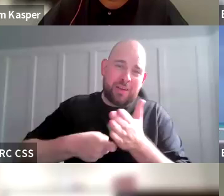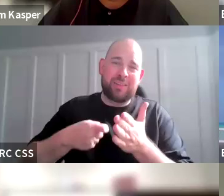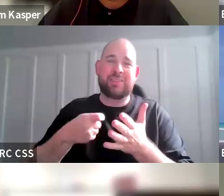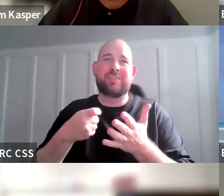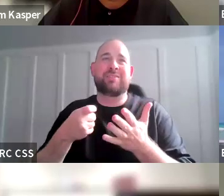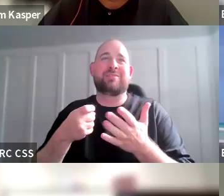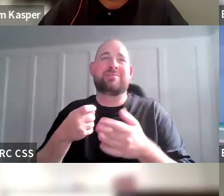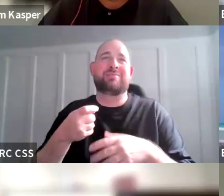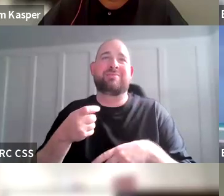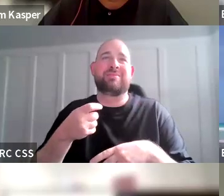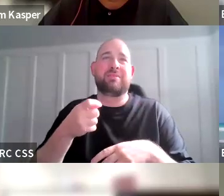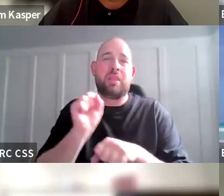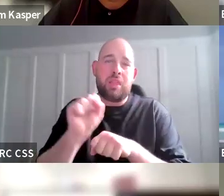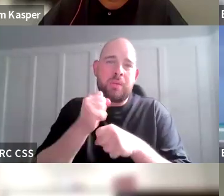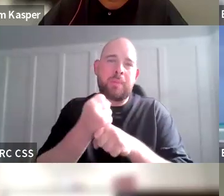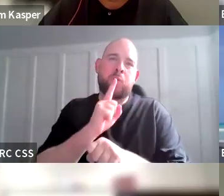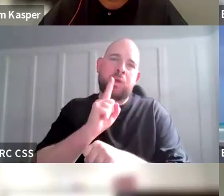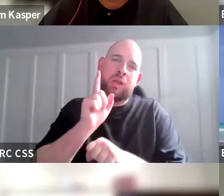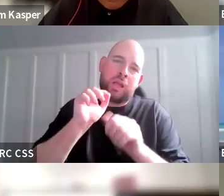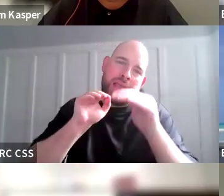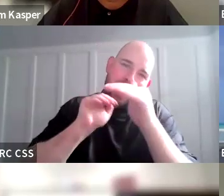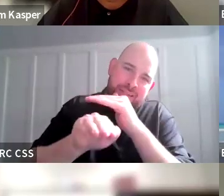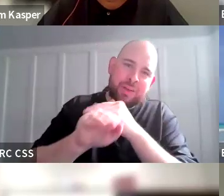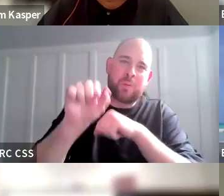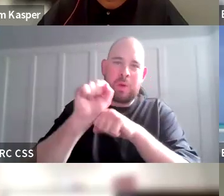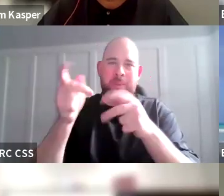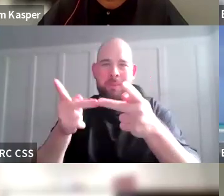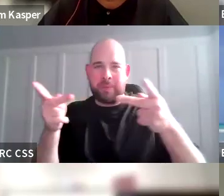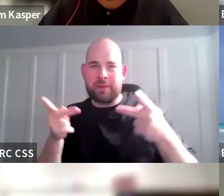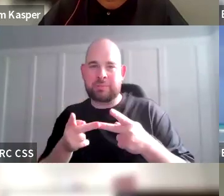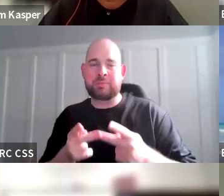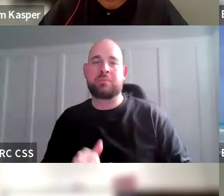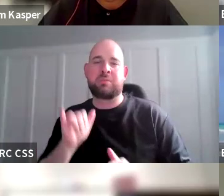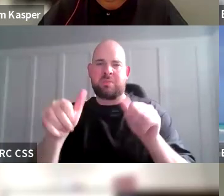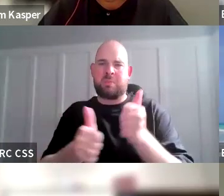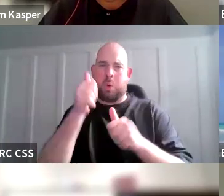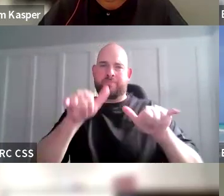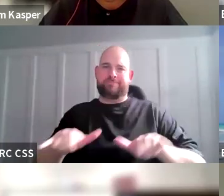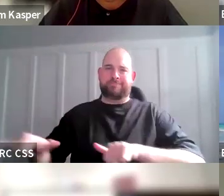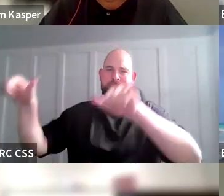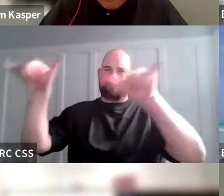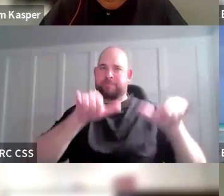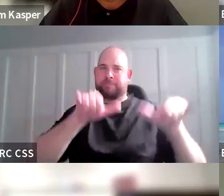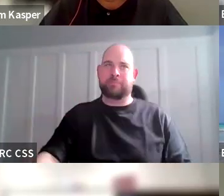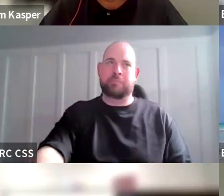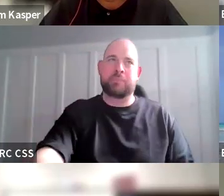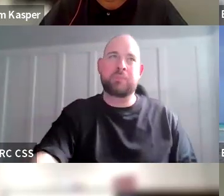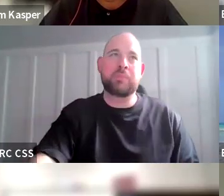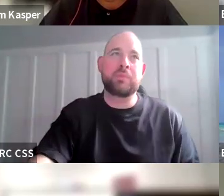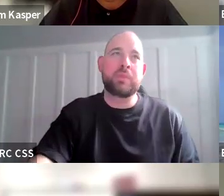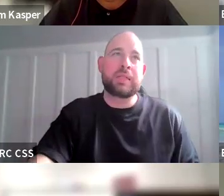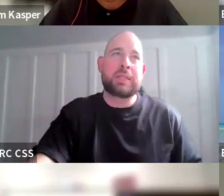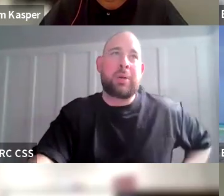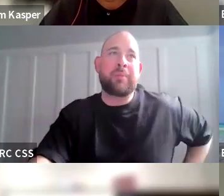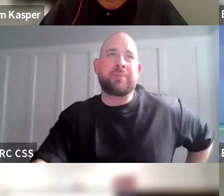Or that they don't want to hire a deaf or hard of hearing person to be on their team because interpreters are expensive and they're not interested in creating